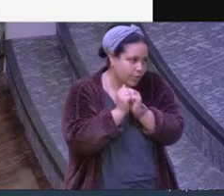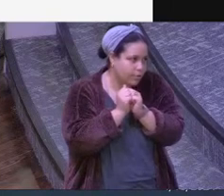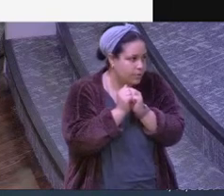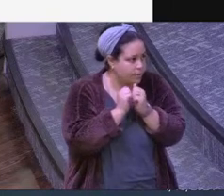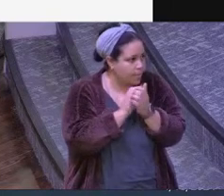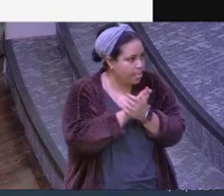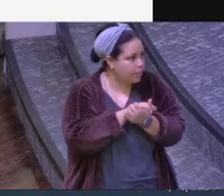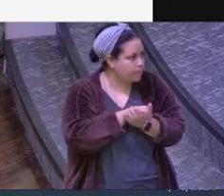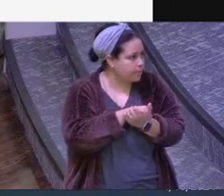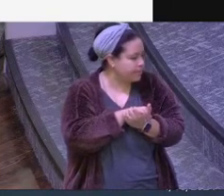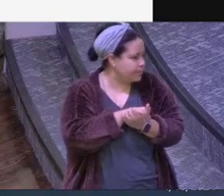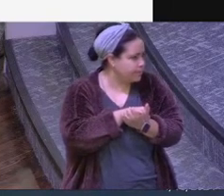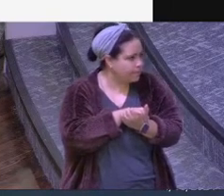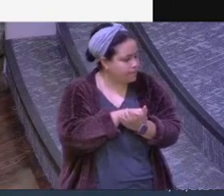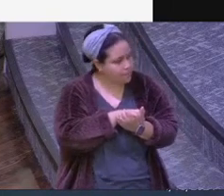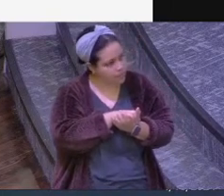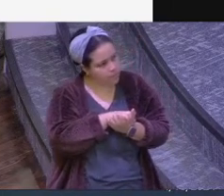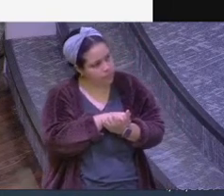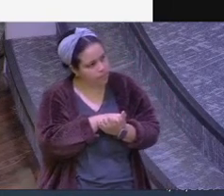bit easier.